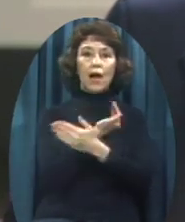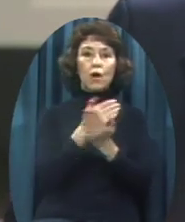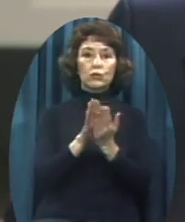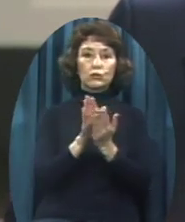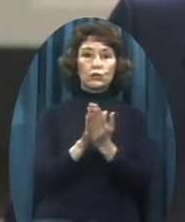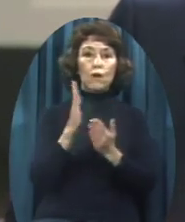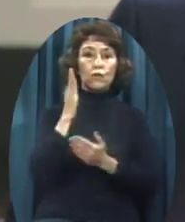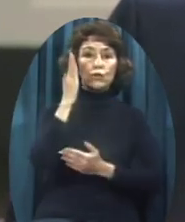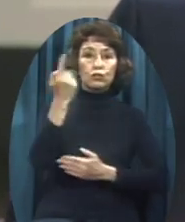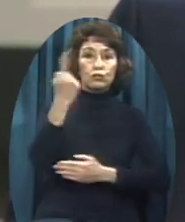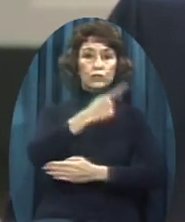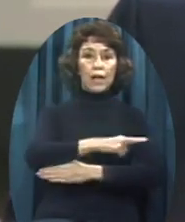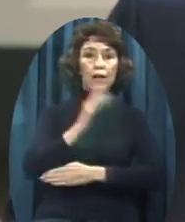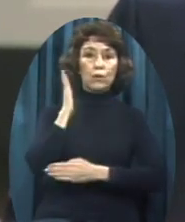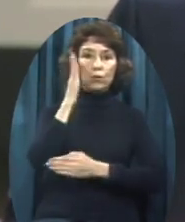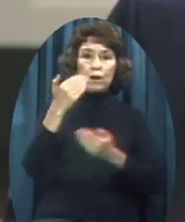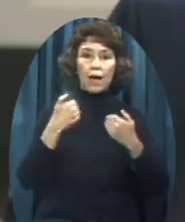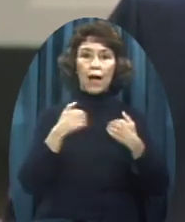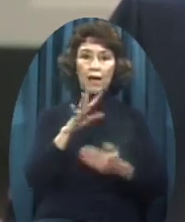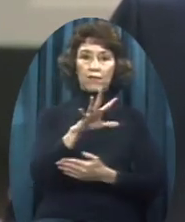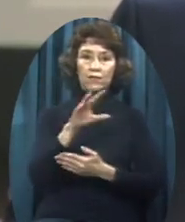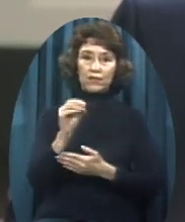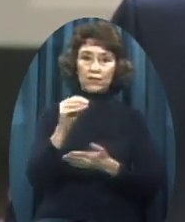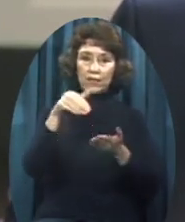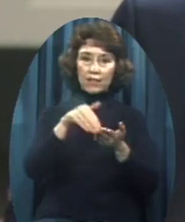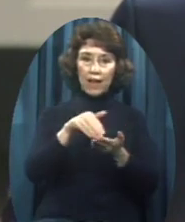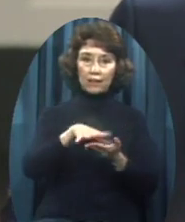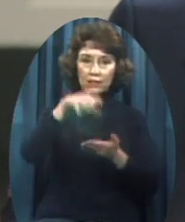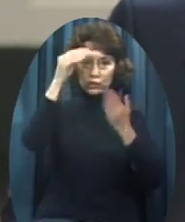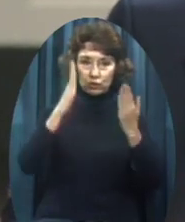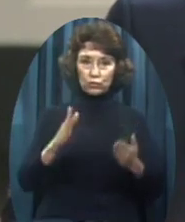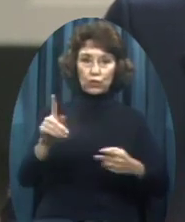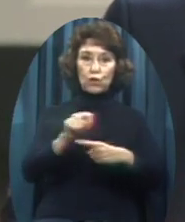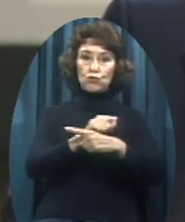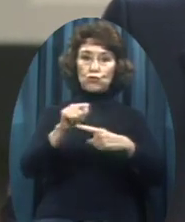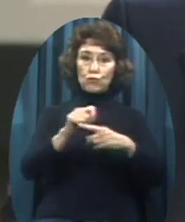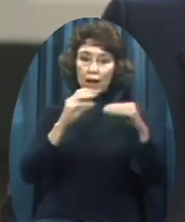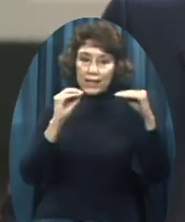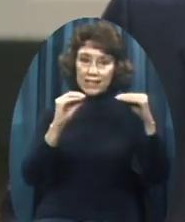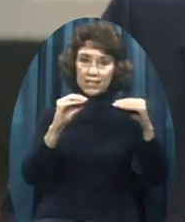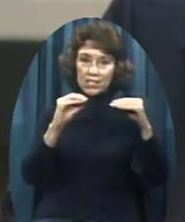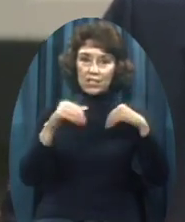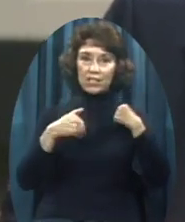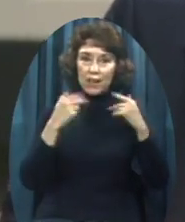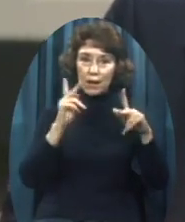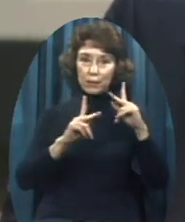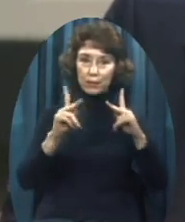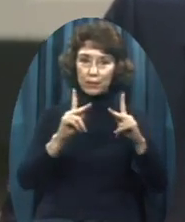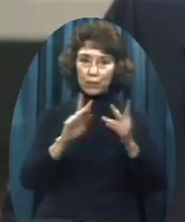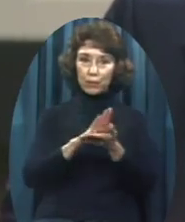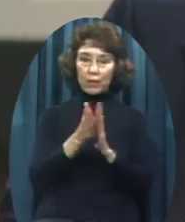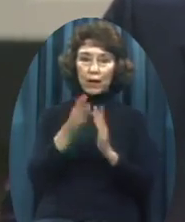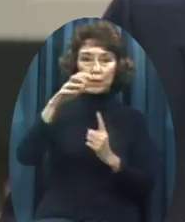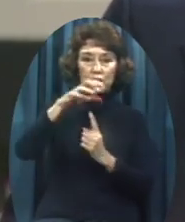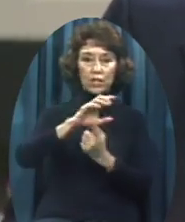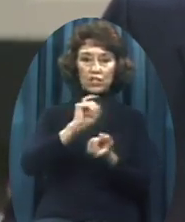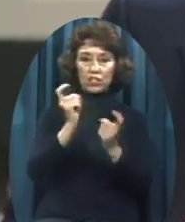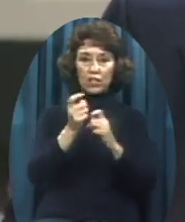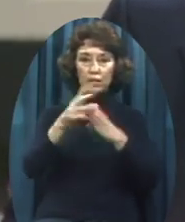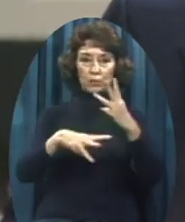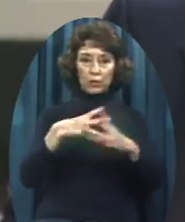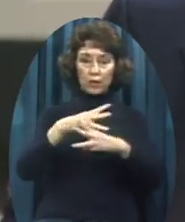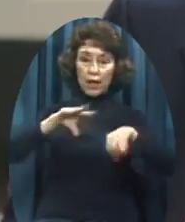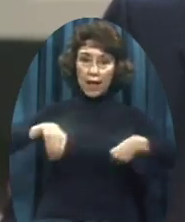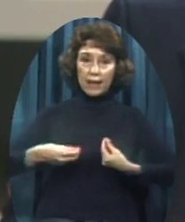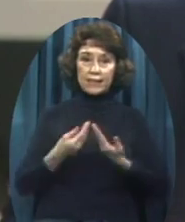50,000 training young champions to turn our nation around and give the gospel to a world of